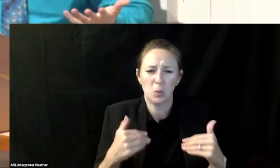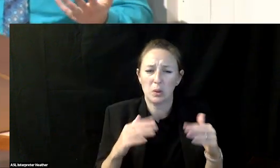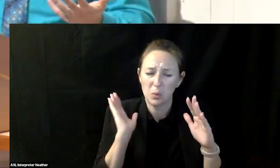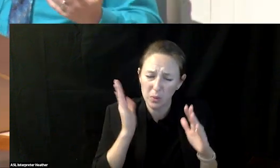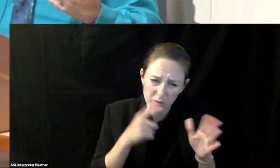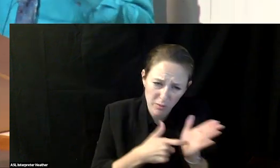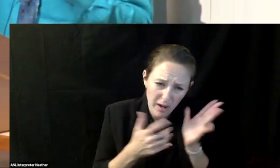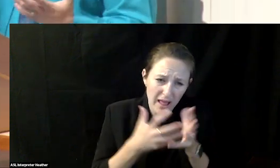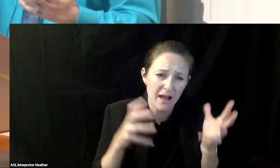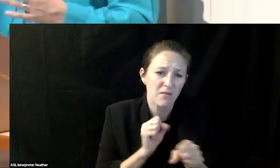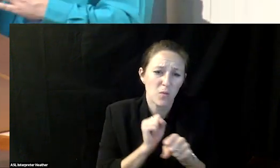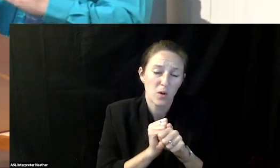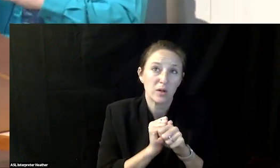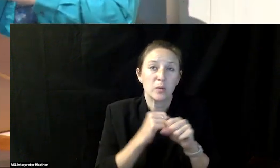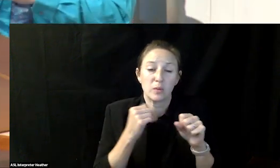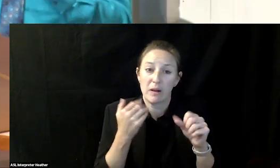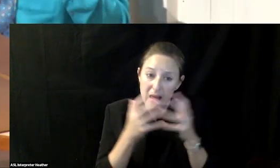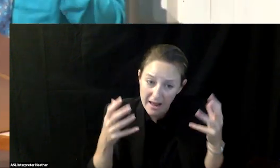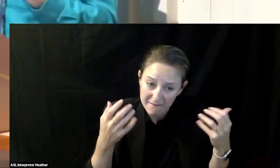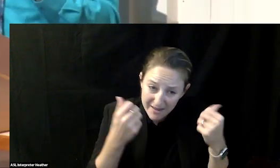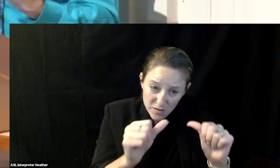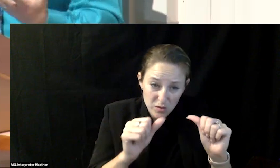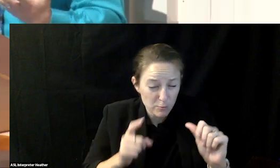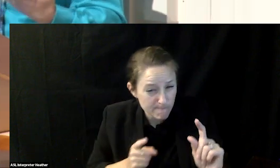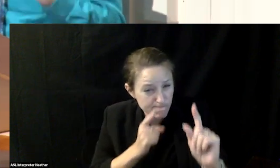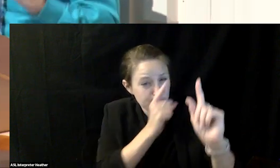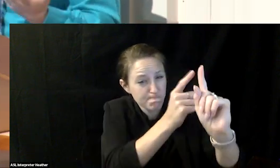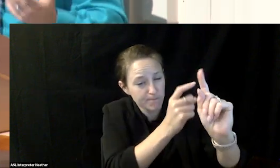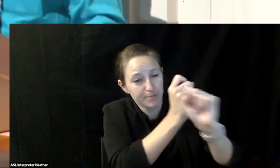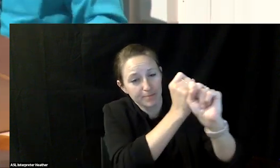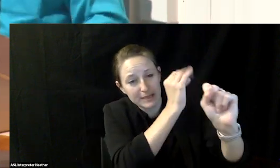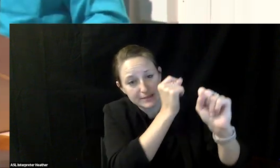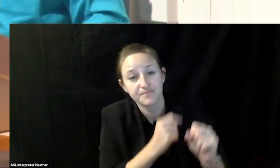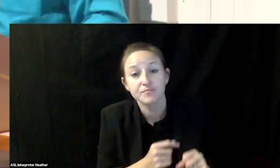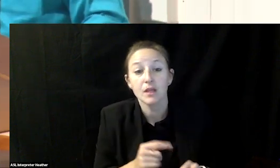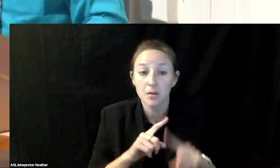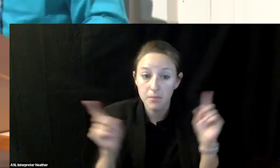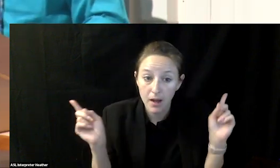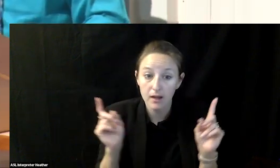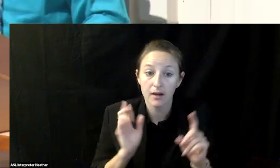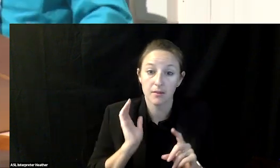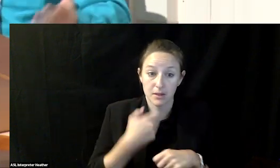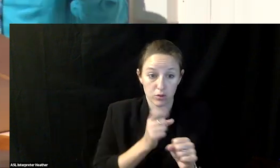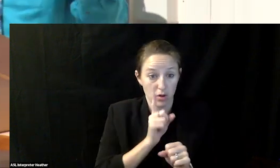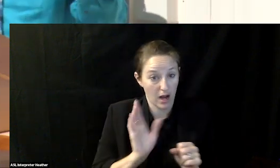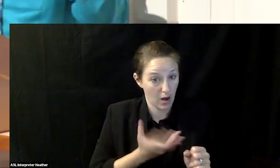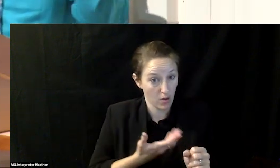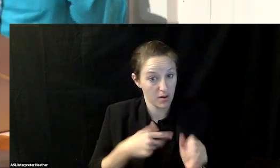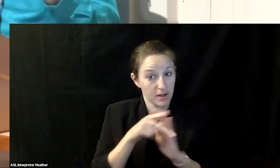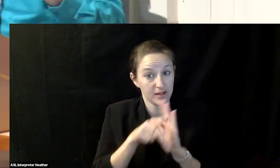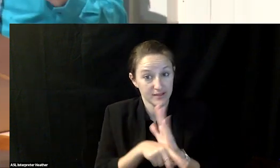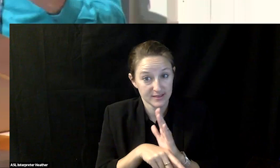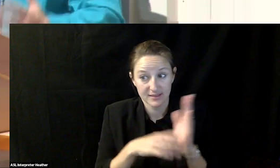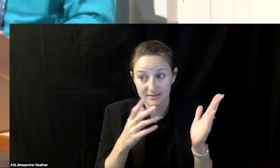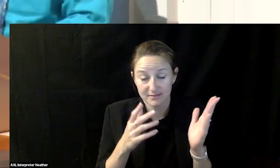lot of effort to live up to that, but it's great that our policy reflects those values that everybody we talk to